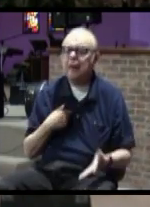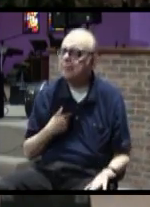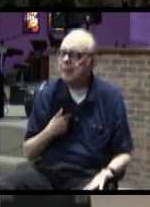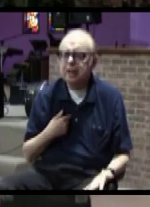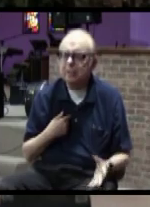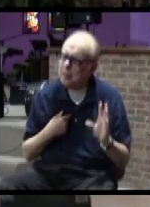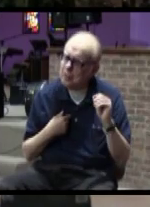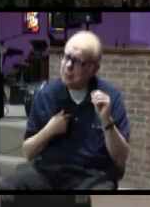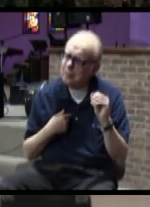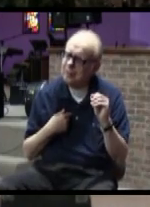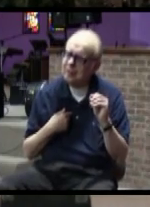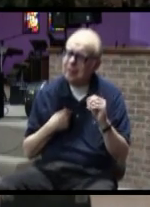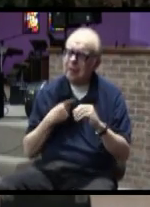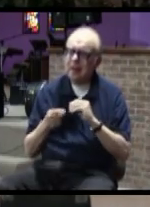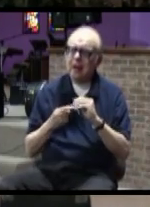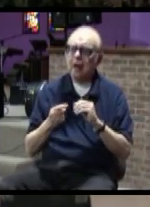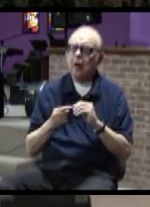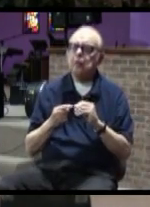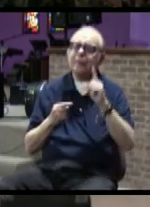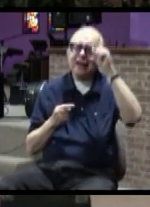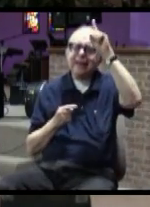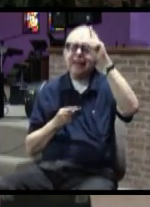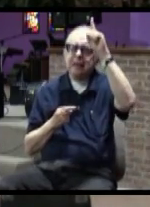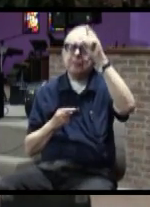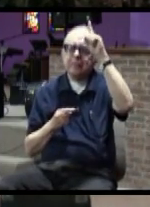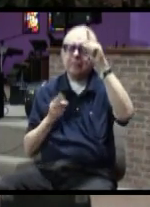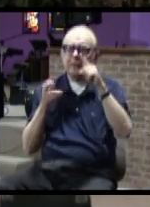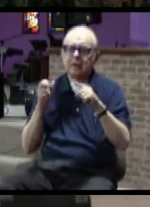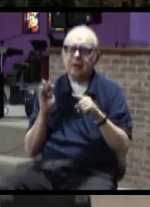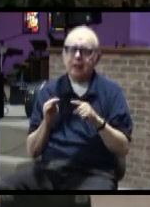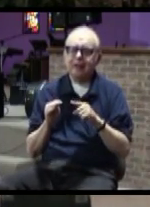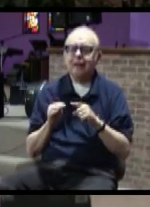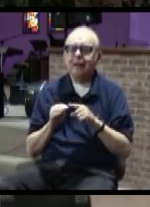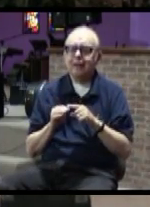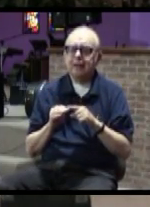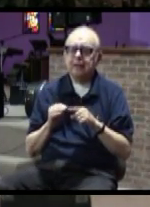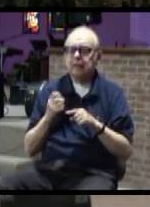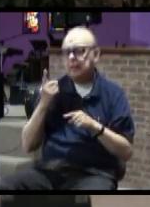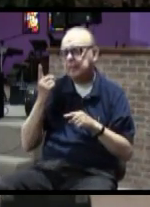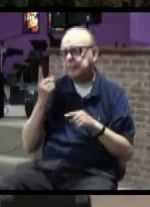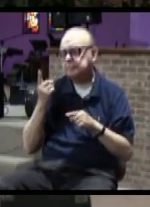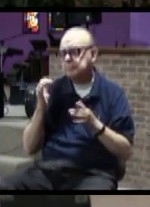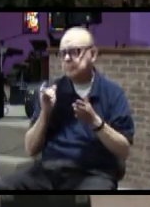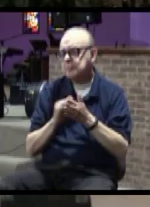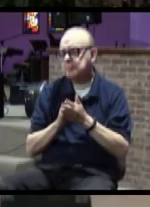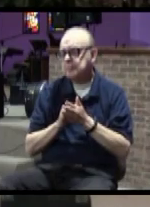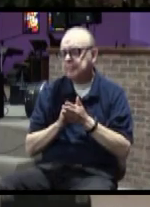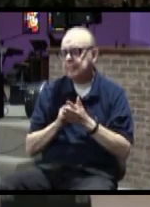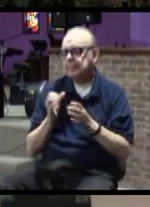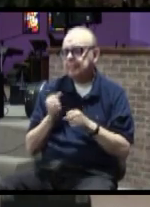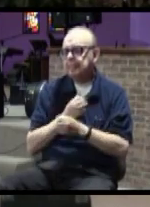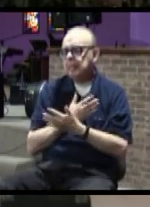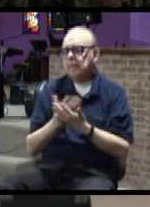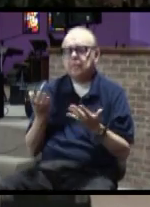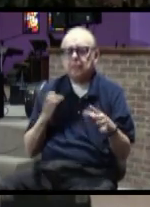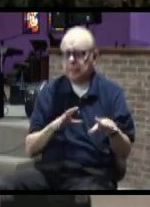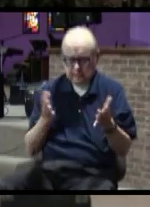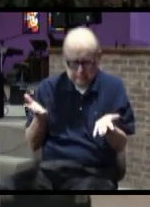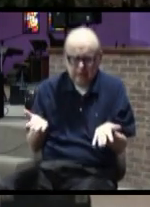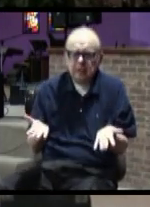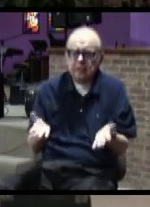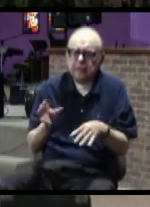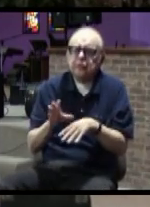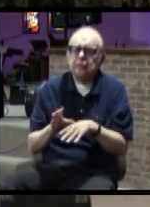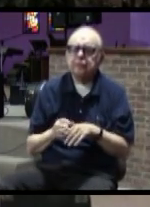It's not all about me. It's all about him. And understanding that you've